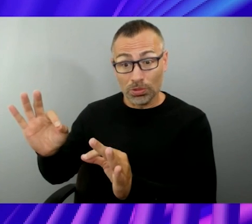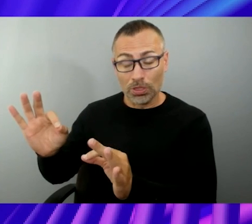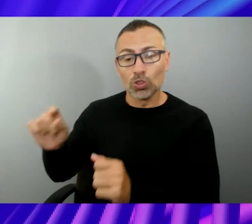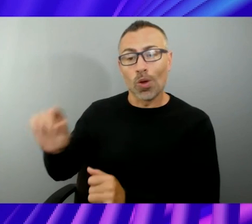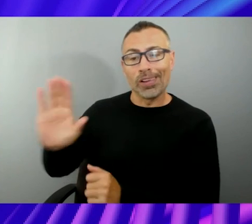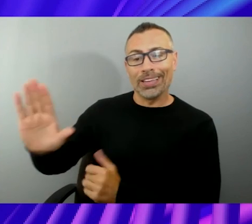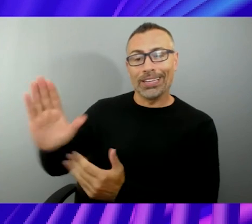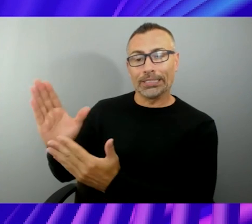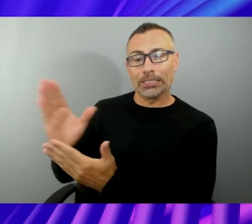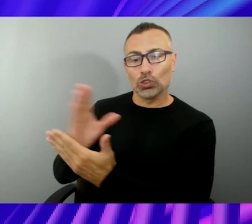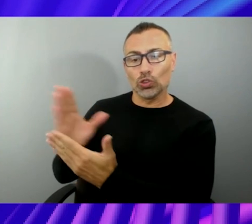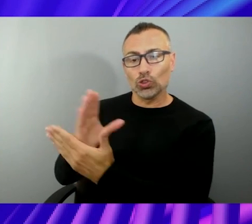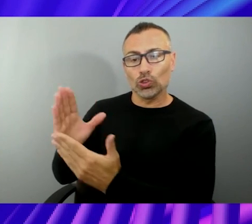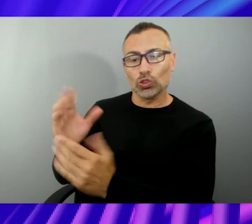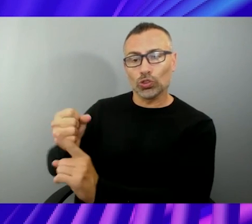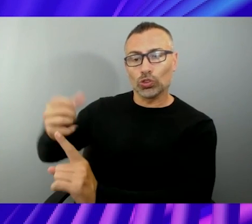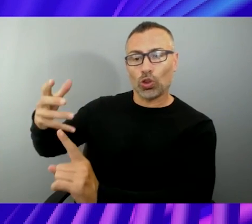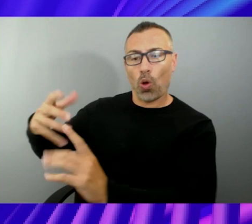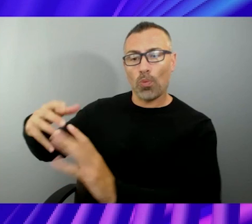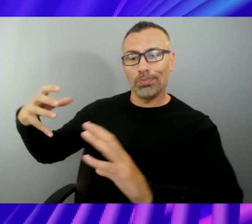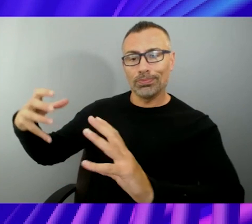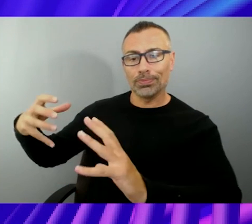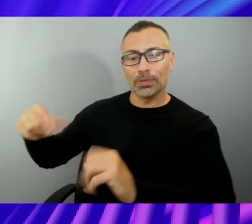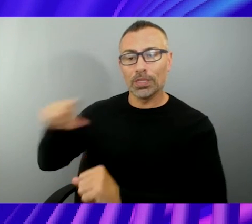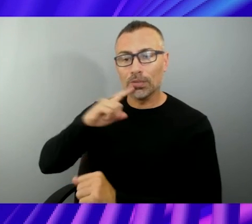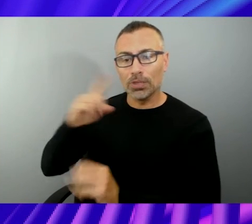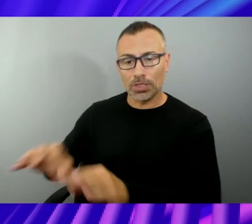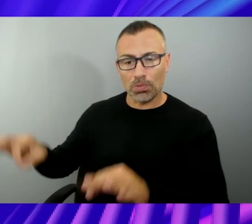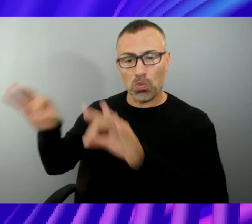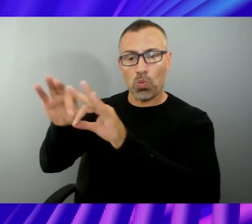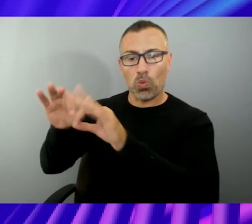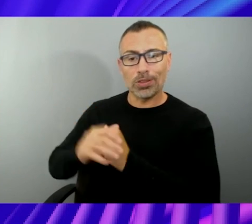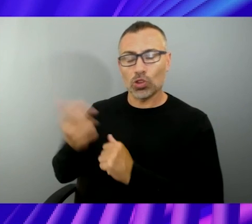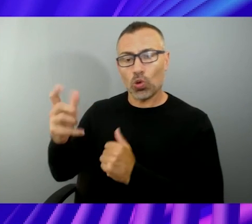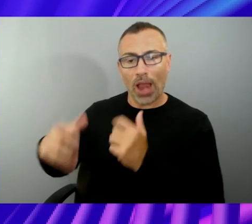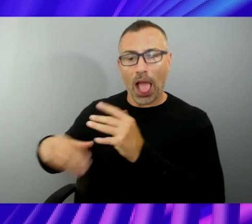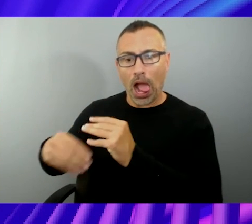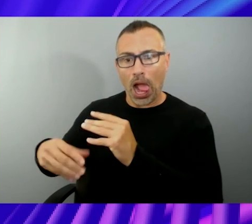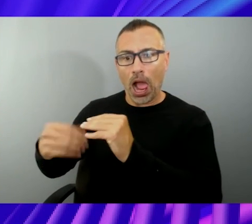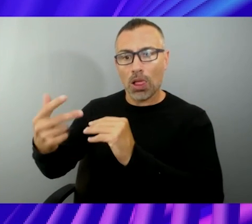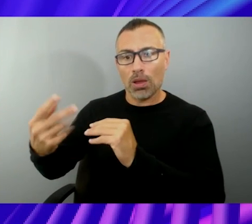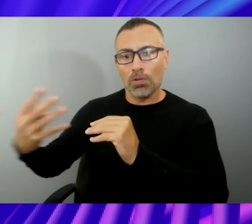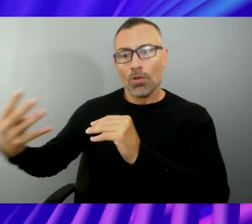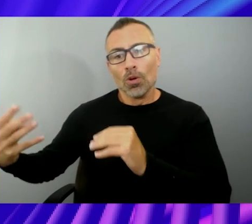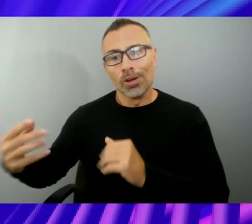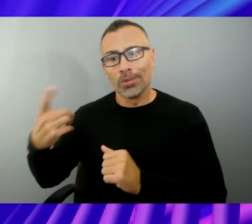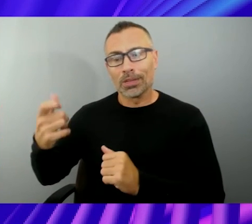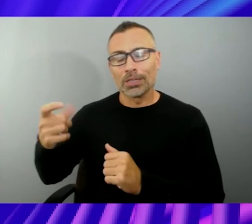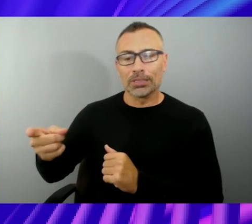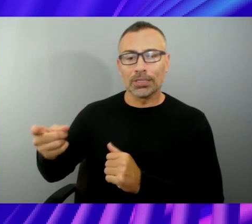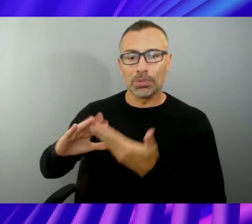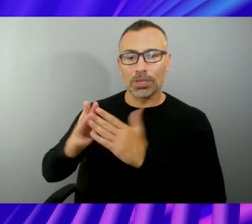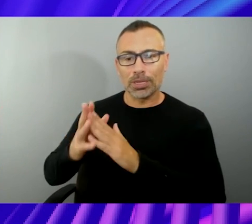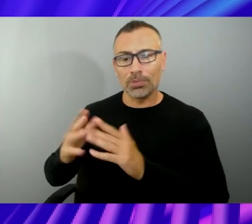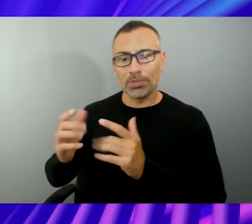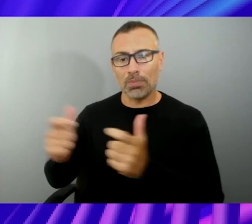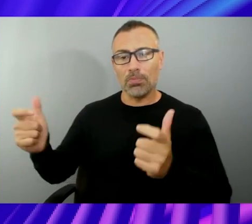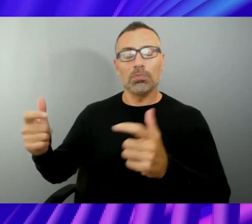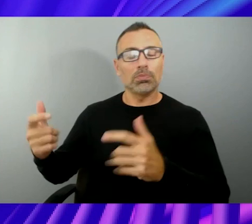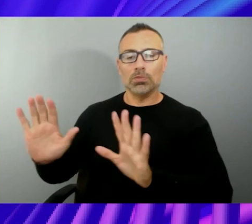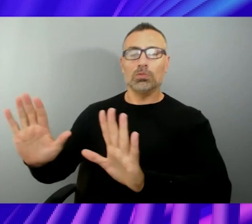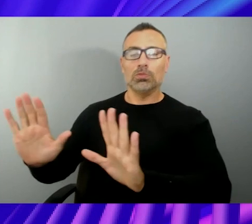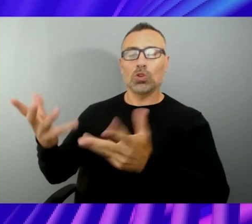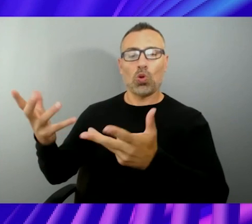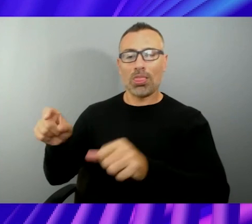like, hey, let's add like 3 or 4 features to this microservice, and suddenly it becomes like a small monolithic application by itself. So we don't want to go into that territory,